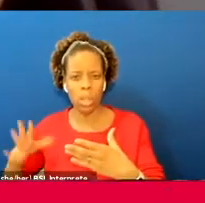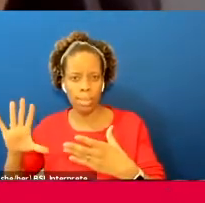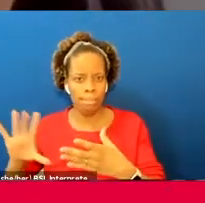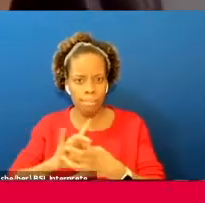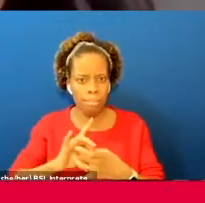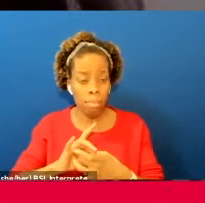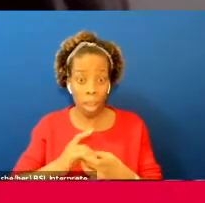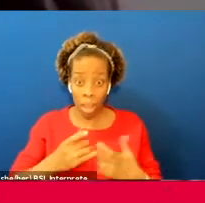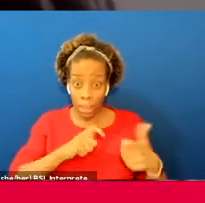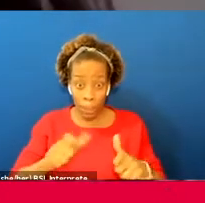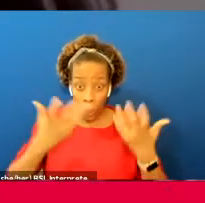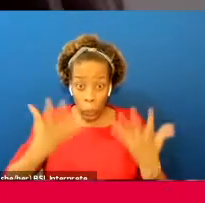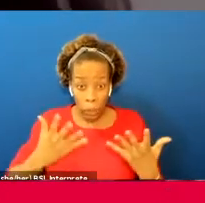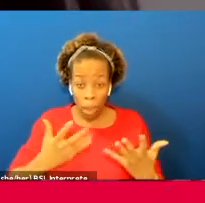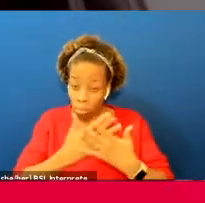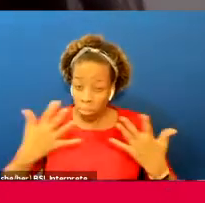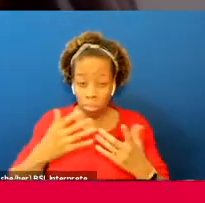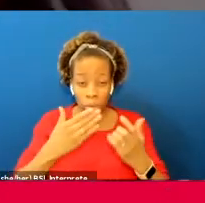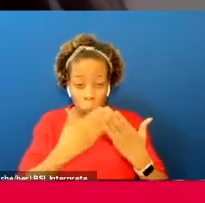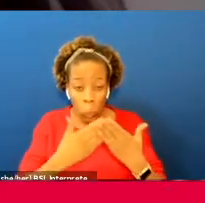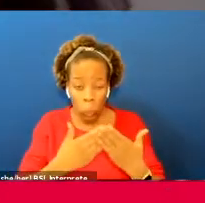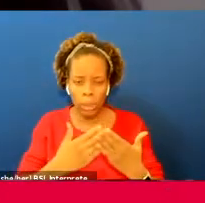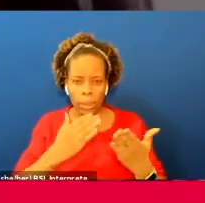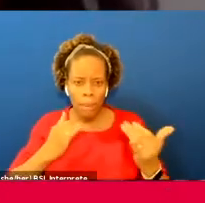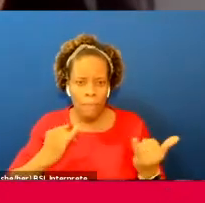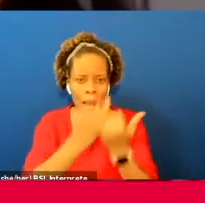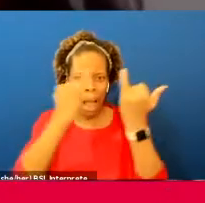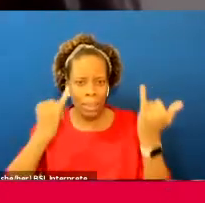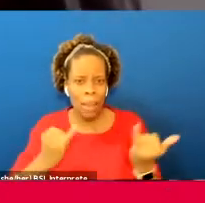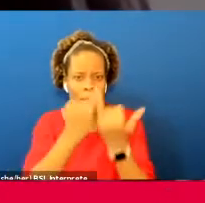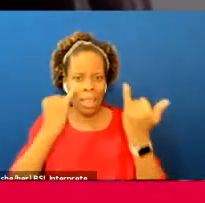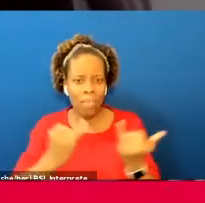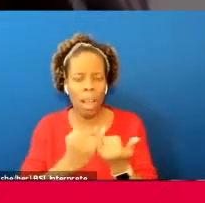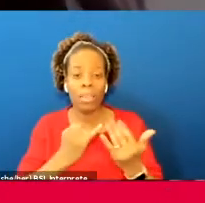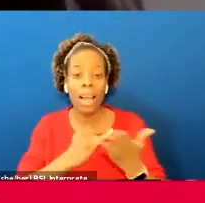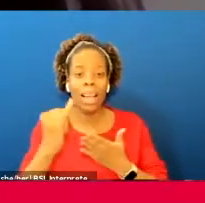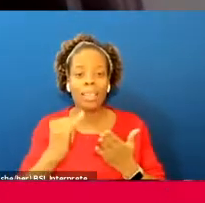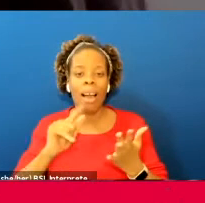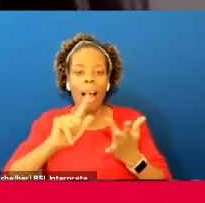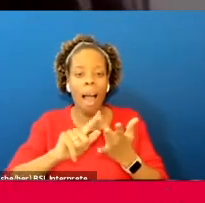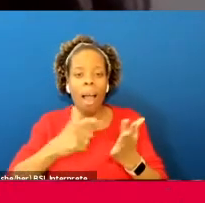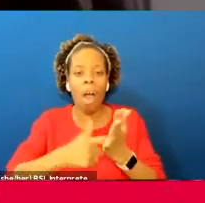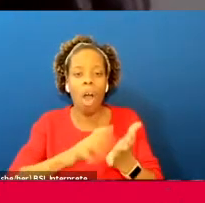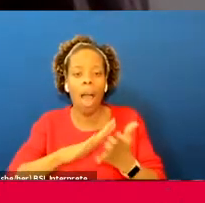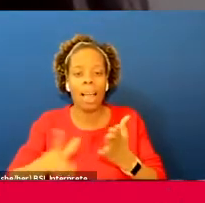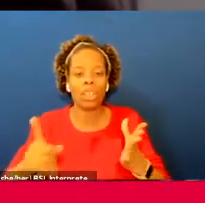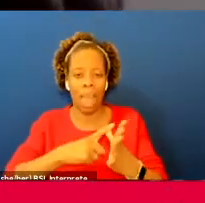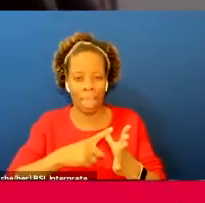the implementation of the IHRA definition, which seeks not to